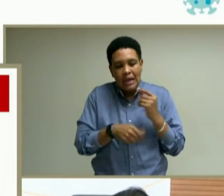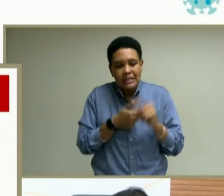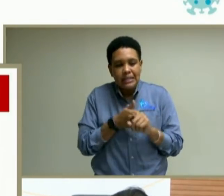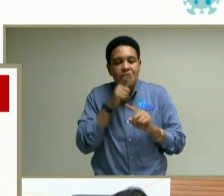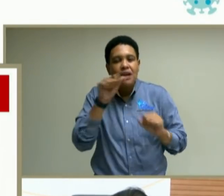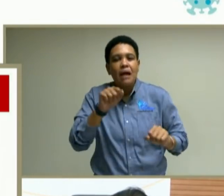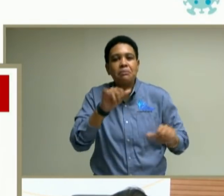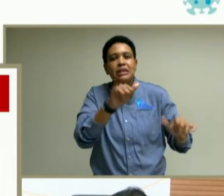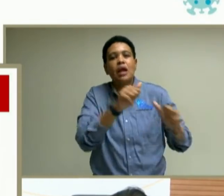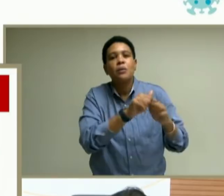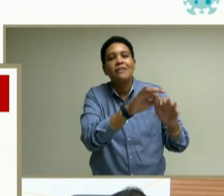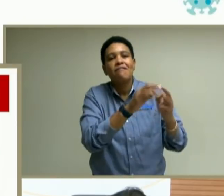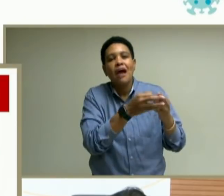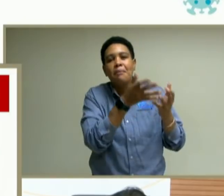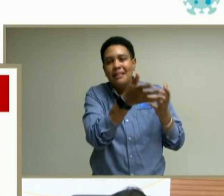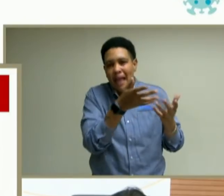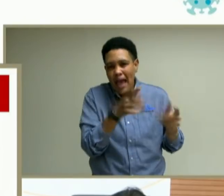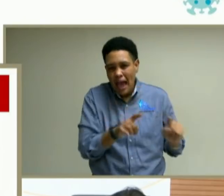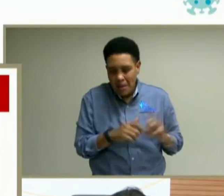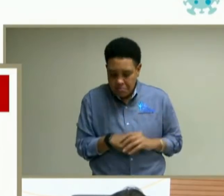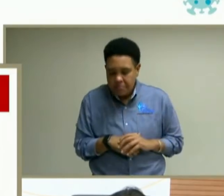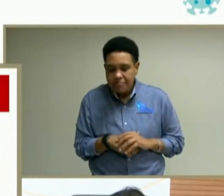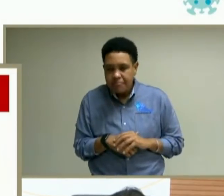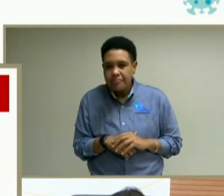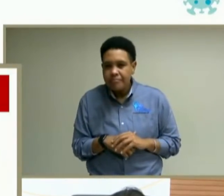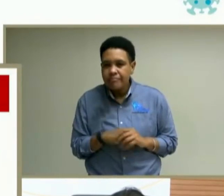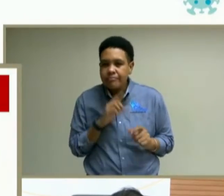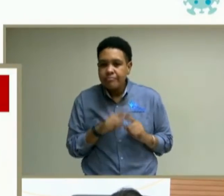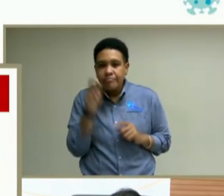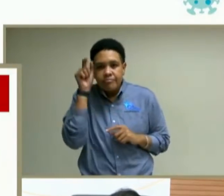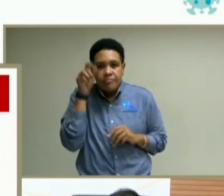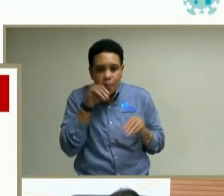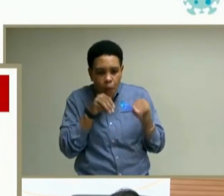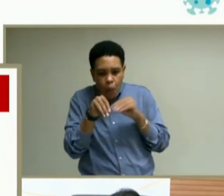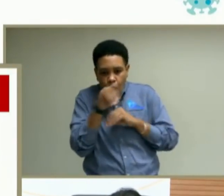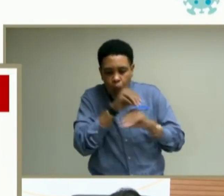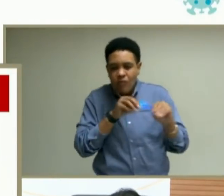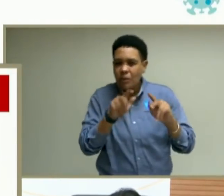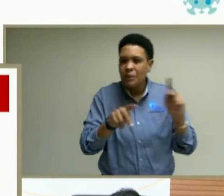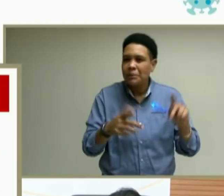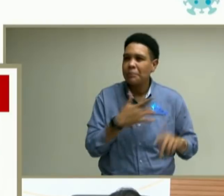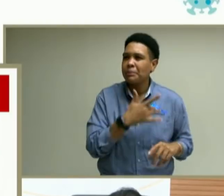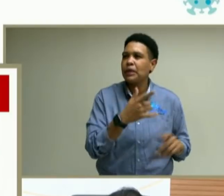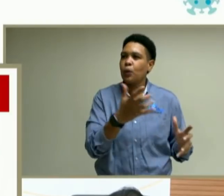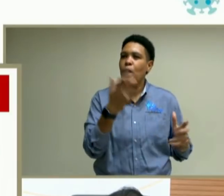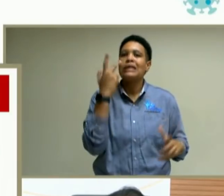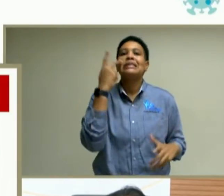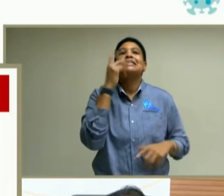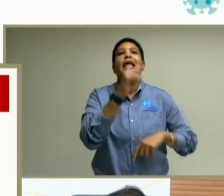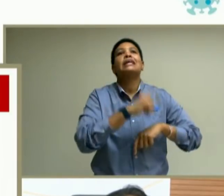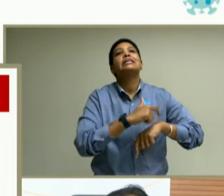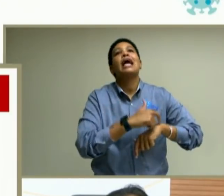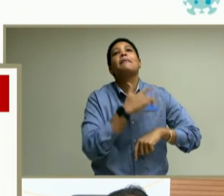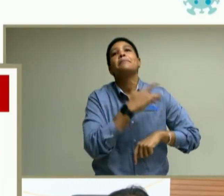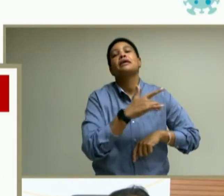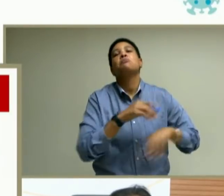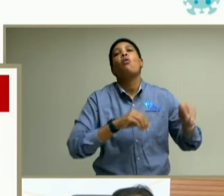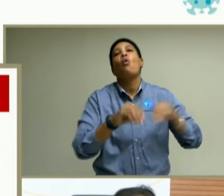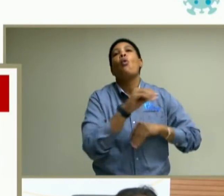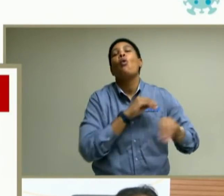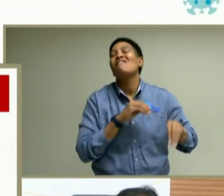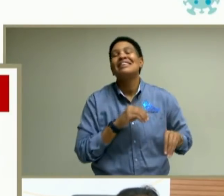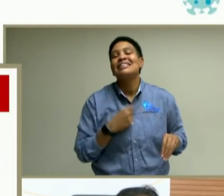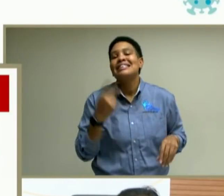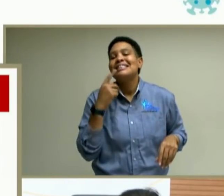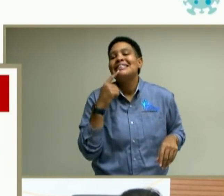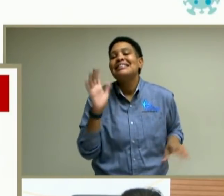stay with their family. But the amount of movement that person would normally want to see at that time, we are saying this